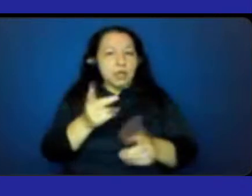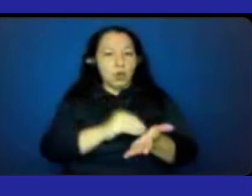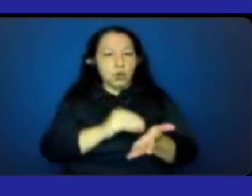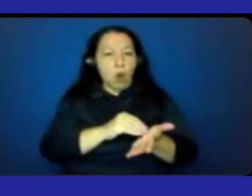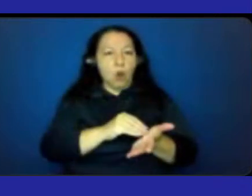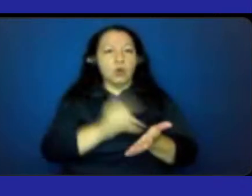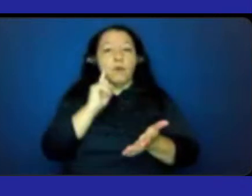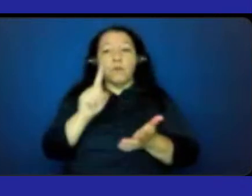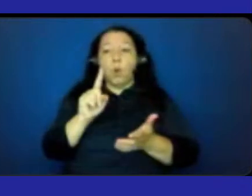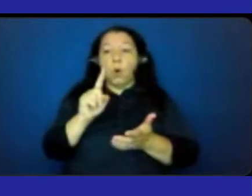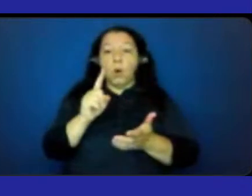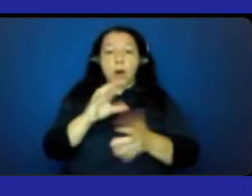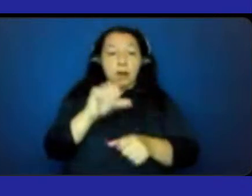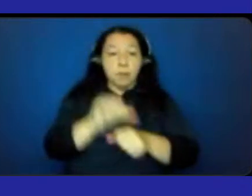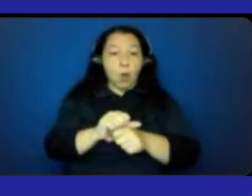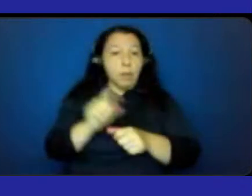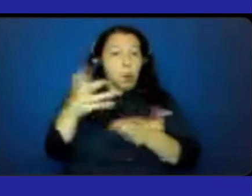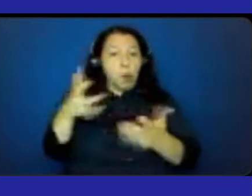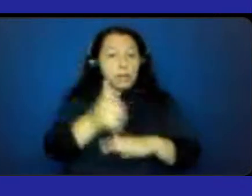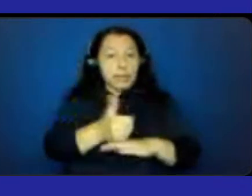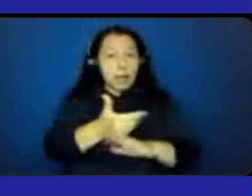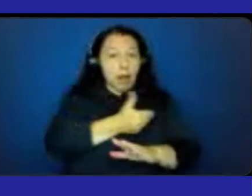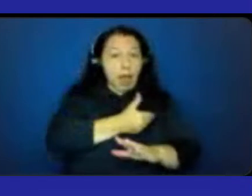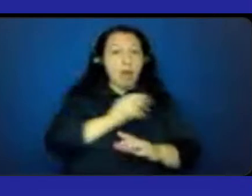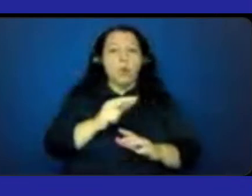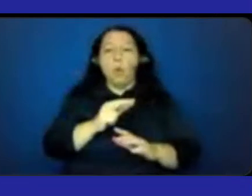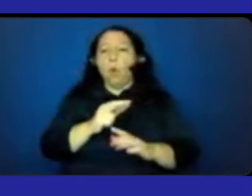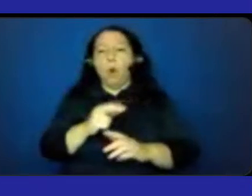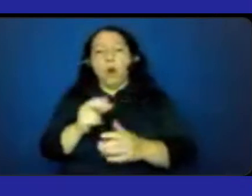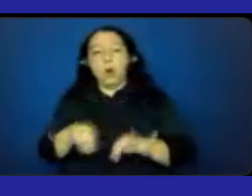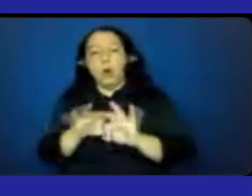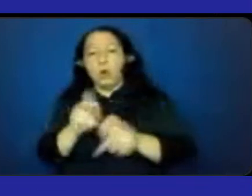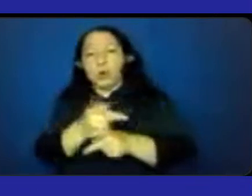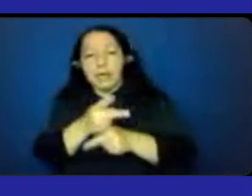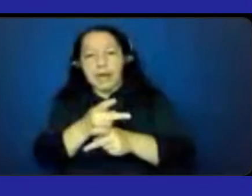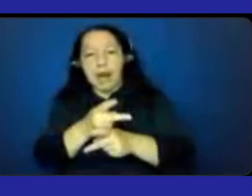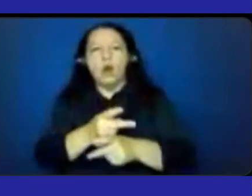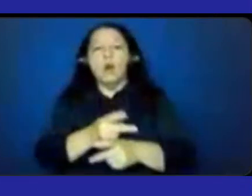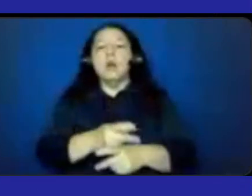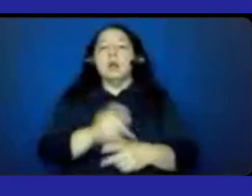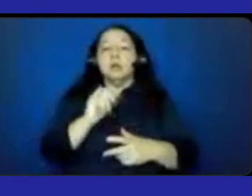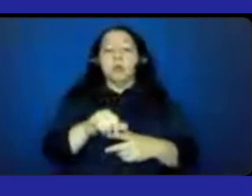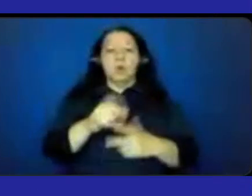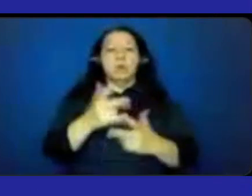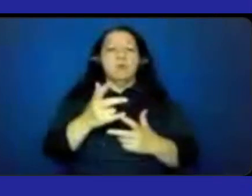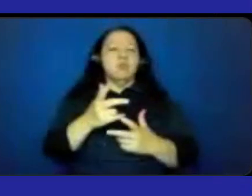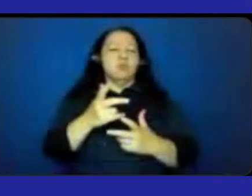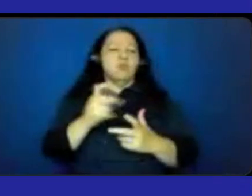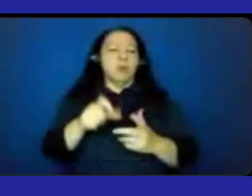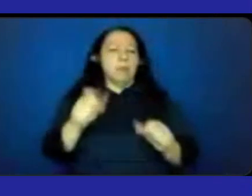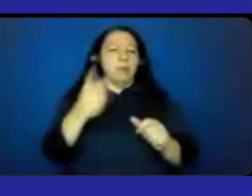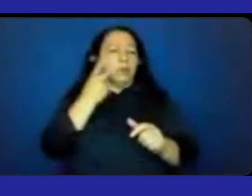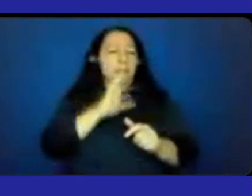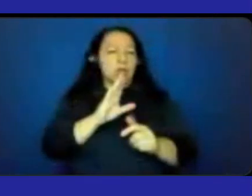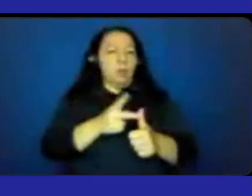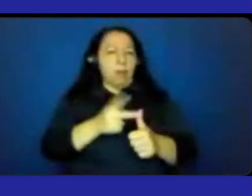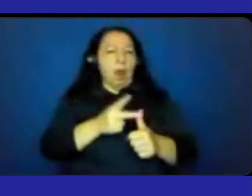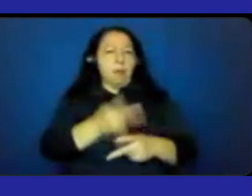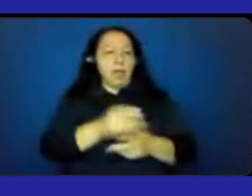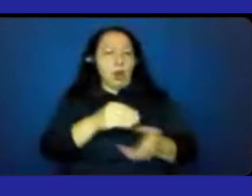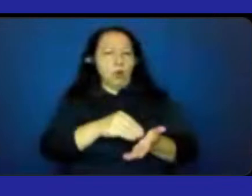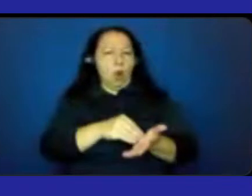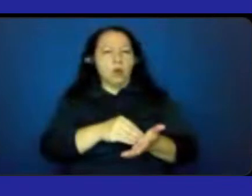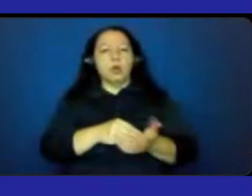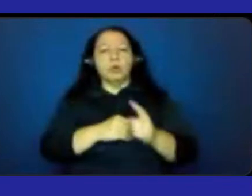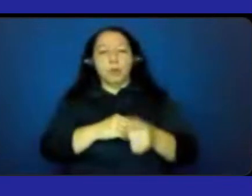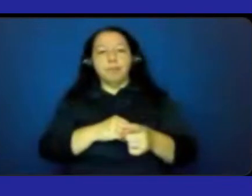doctor who knows you best, your primary care doctor. And that's reflected in our primary care continuity rates. I'm also going to talk about no-show rates. A lot of